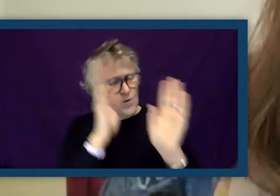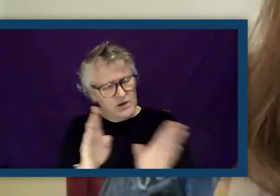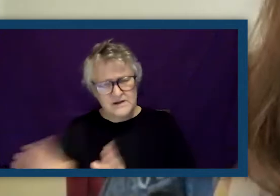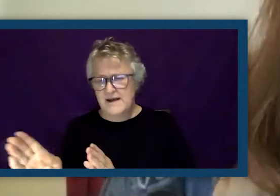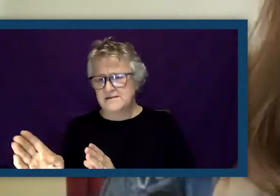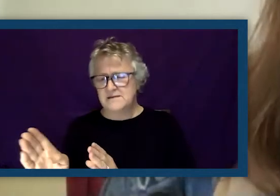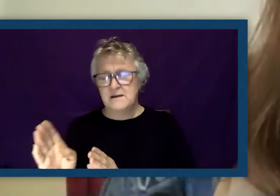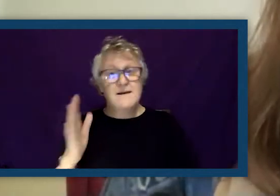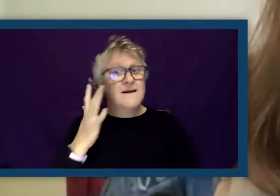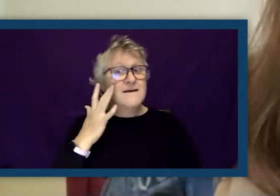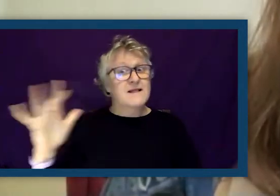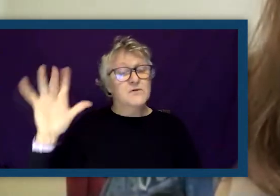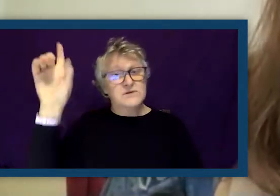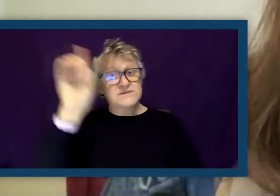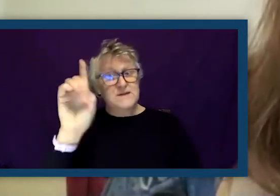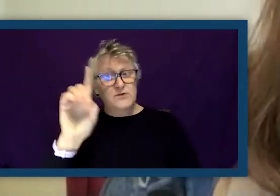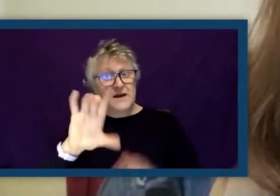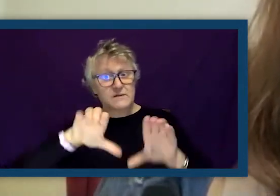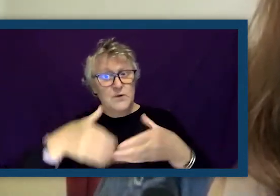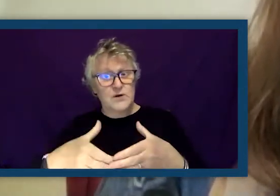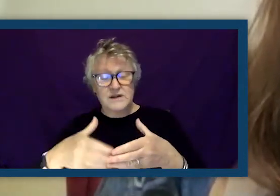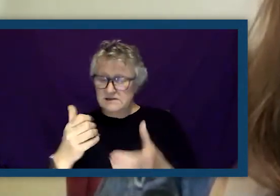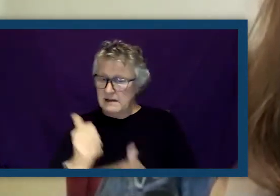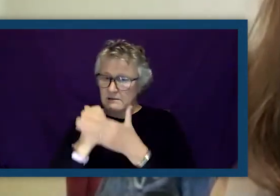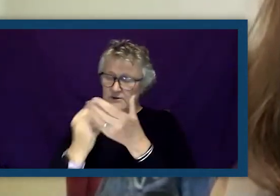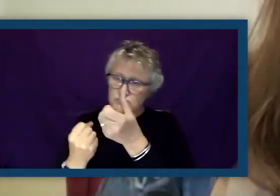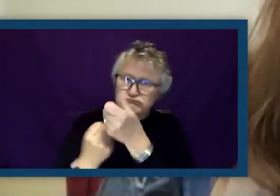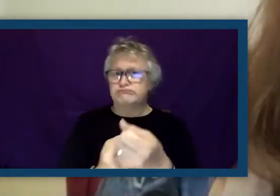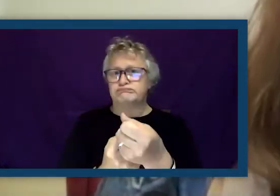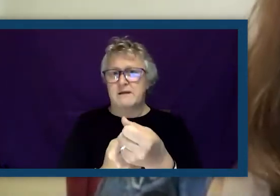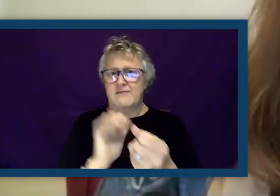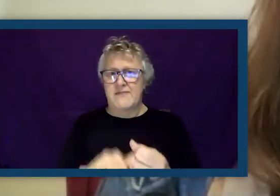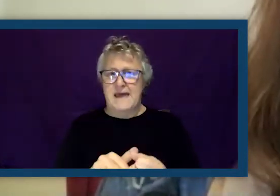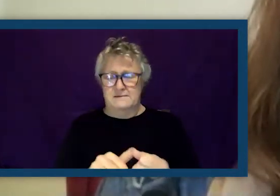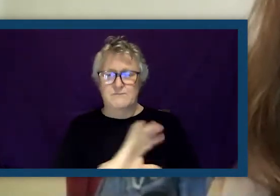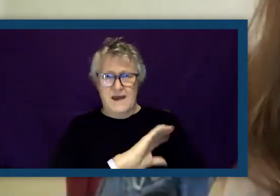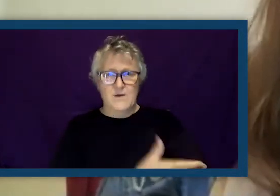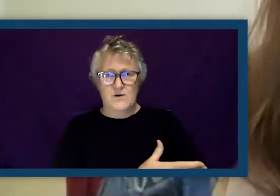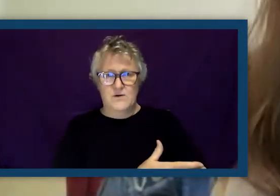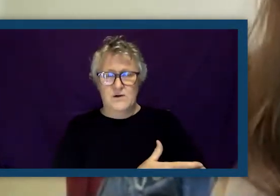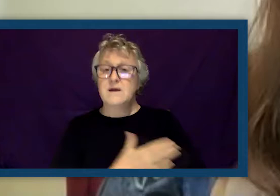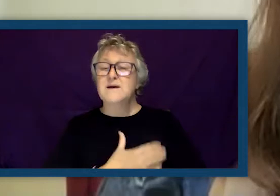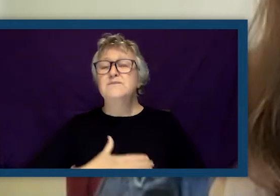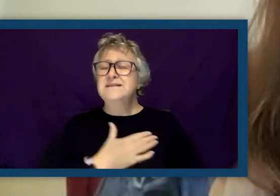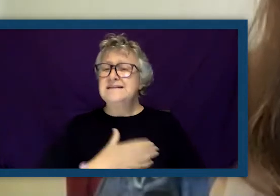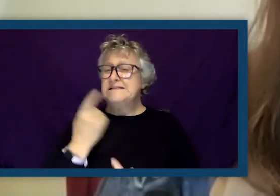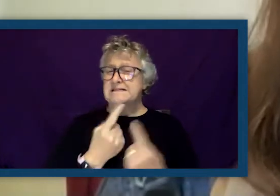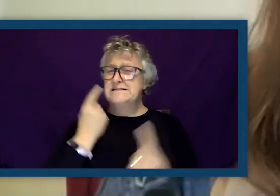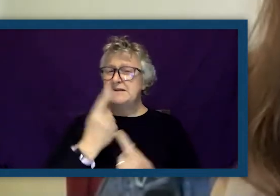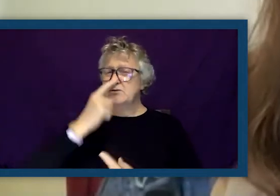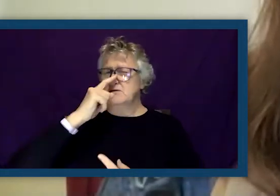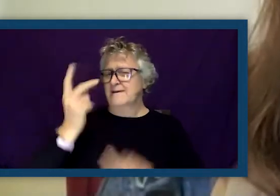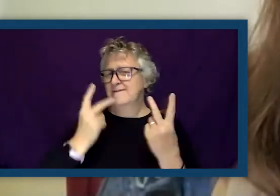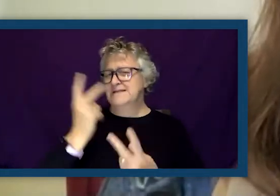our young California Democratic leaders. Please visit the link in the chat and consider making an investment to build